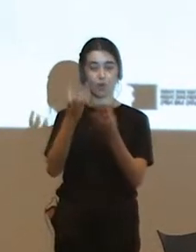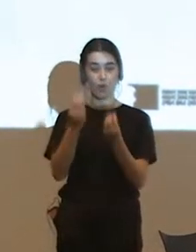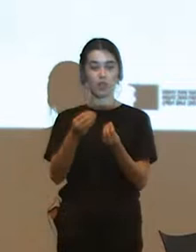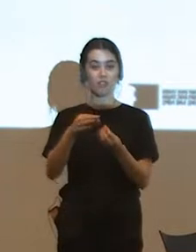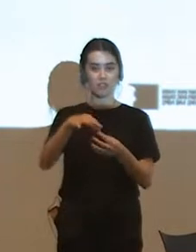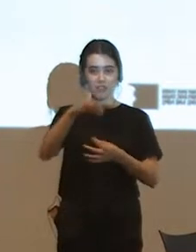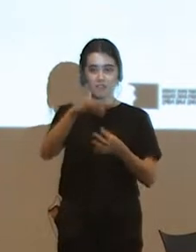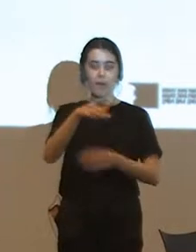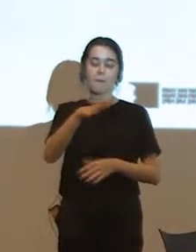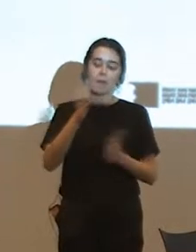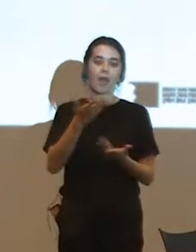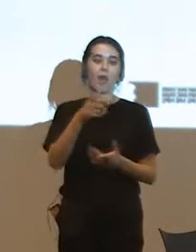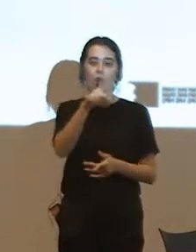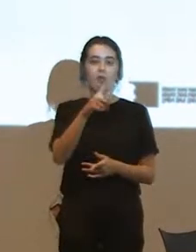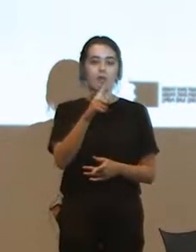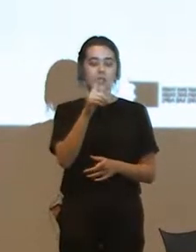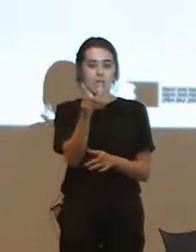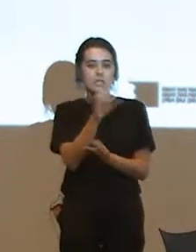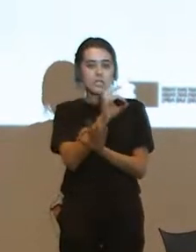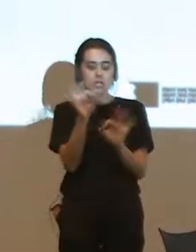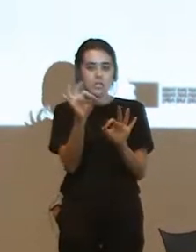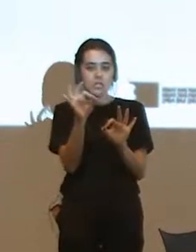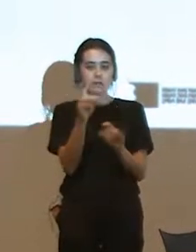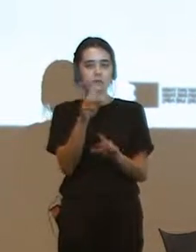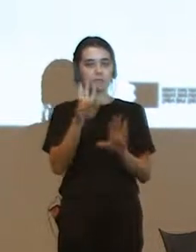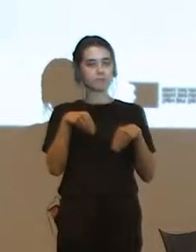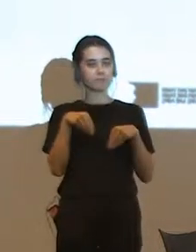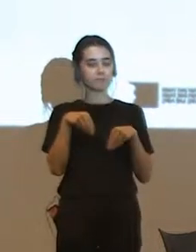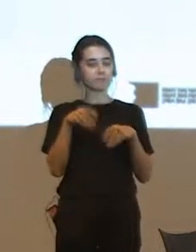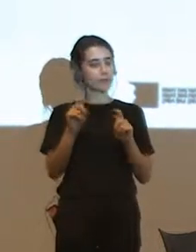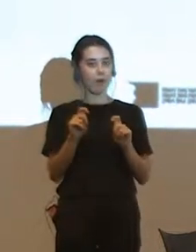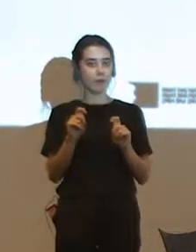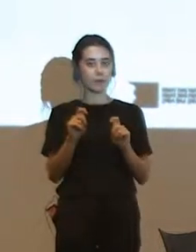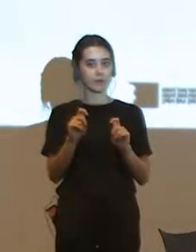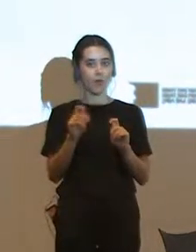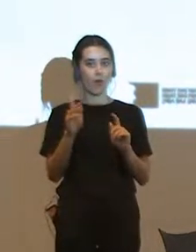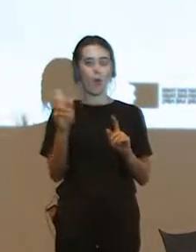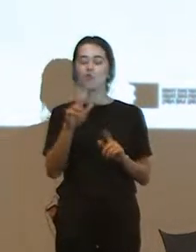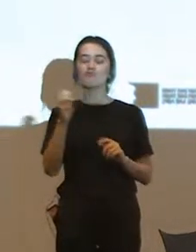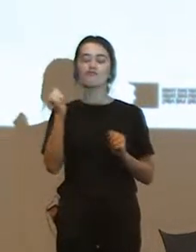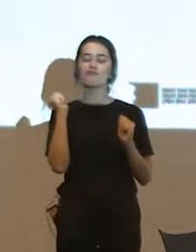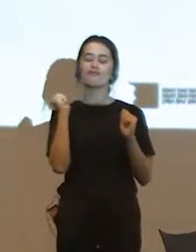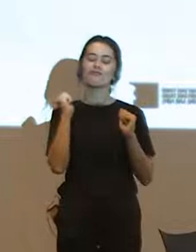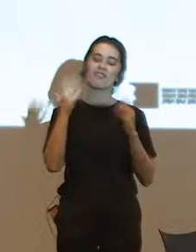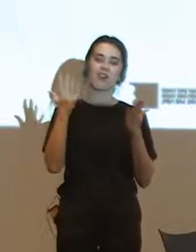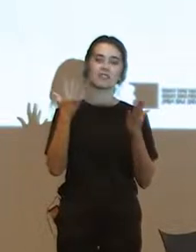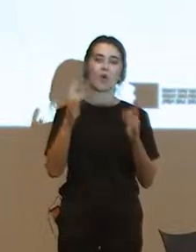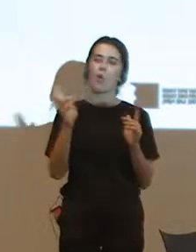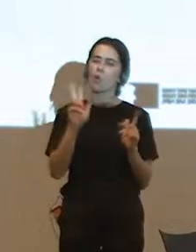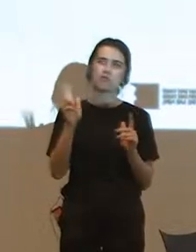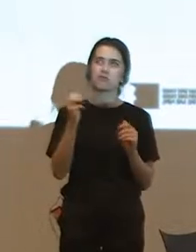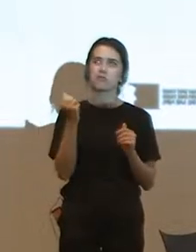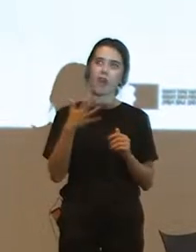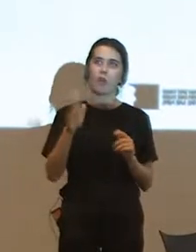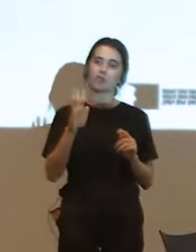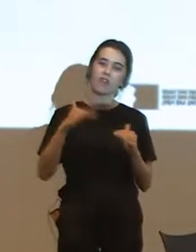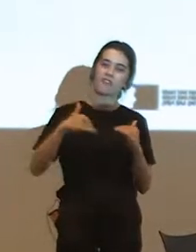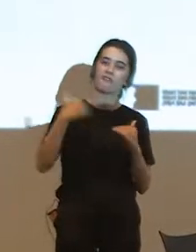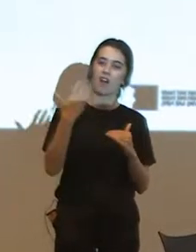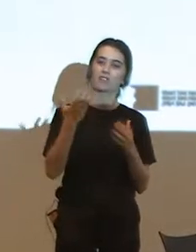made a huge fuss about this stopped and now with the ukrainian war or the war of russia in